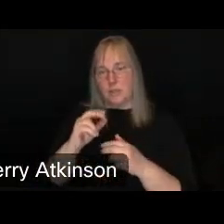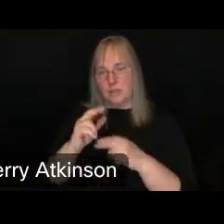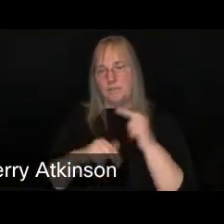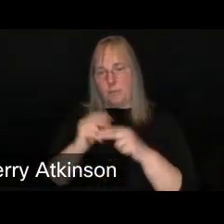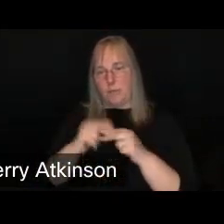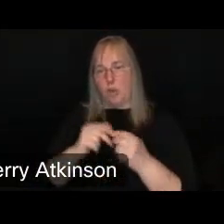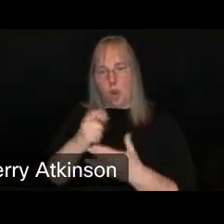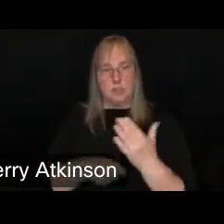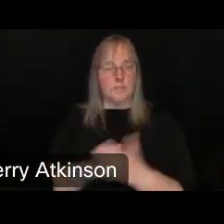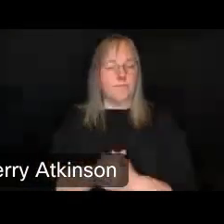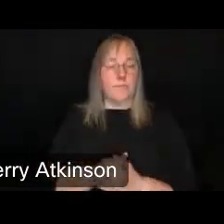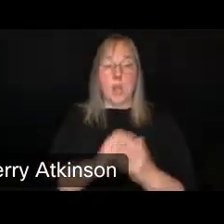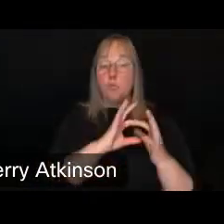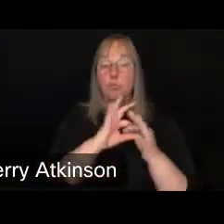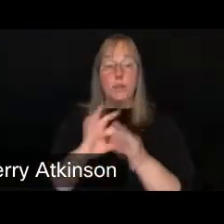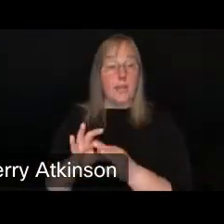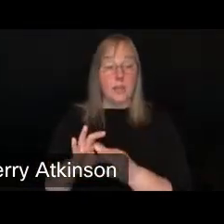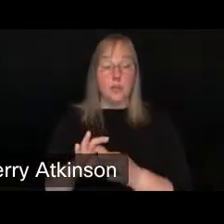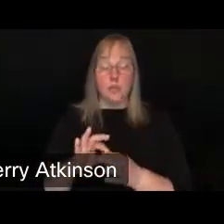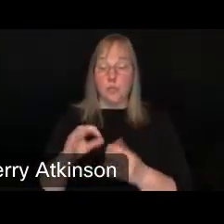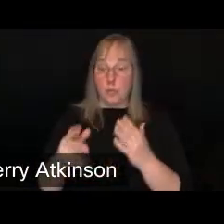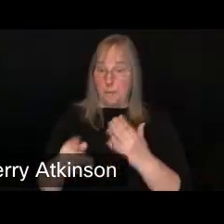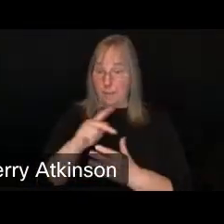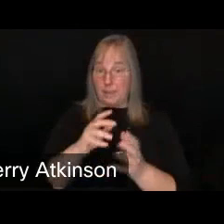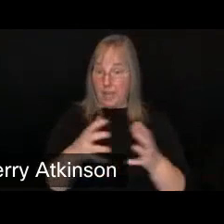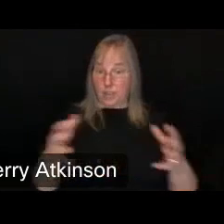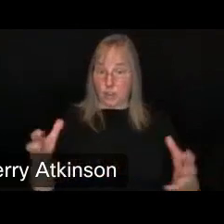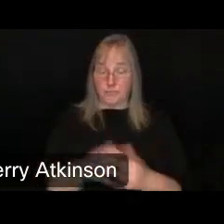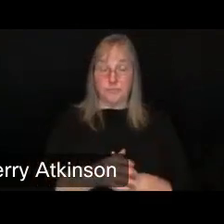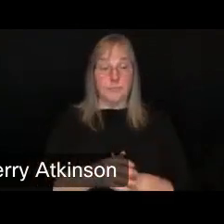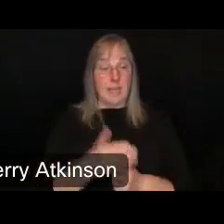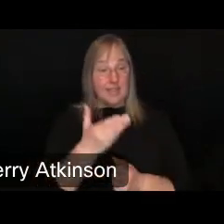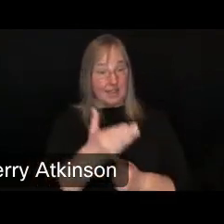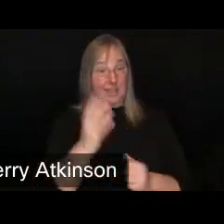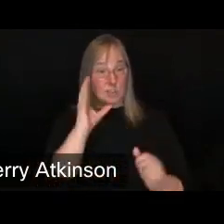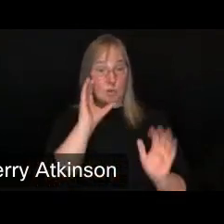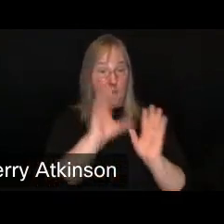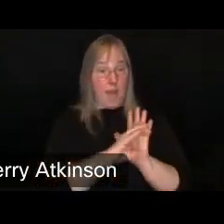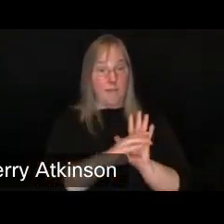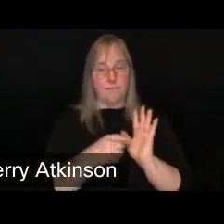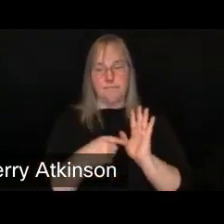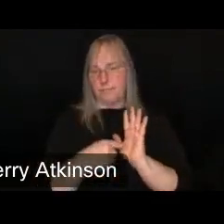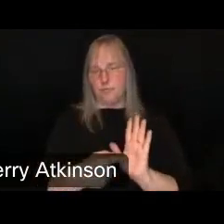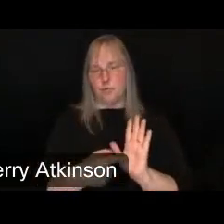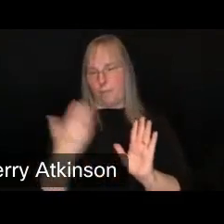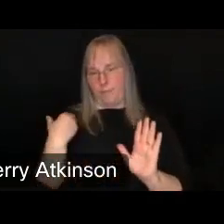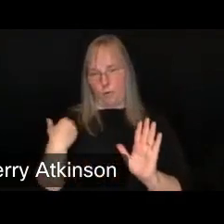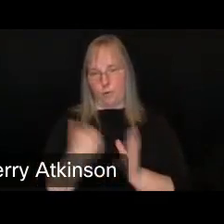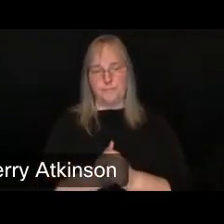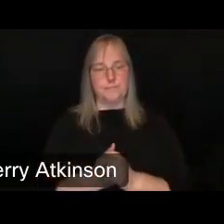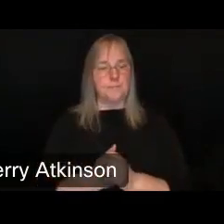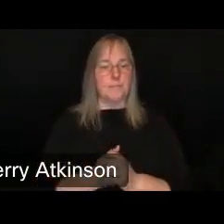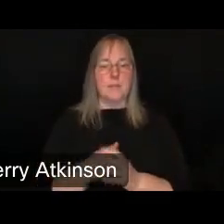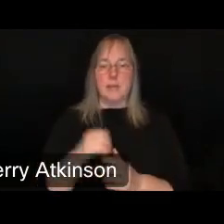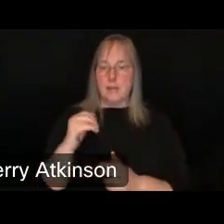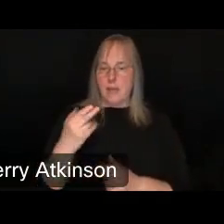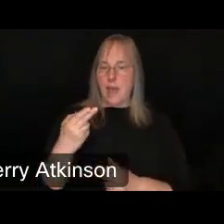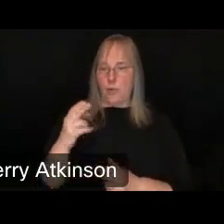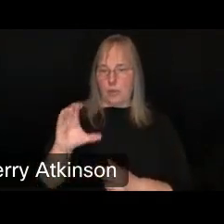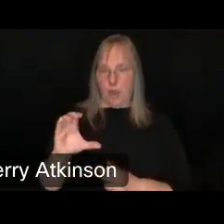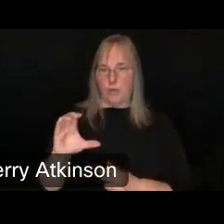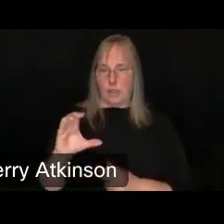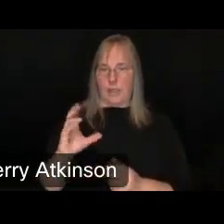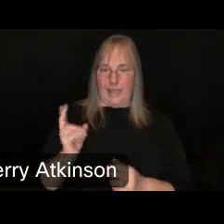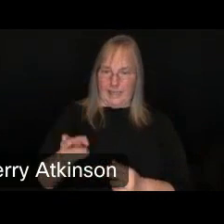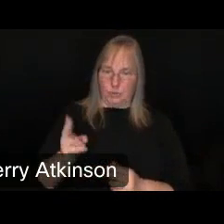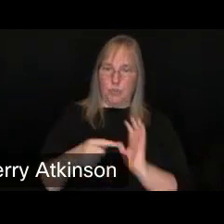Regarding the population, this is a graph have been shown before, that the county's history has